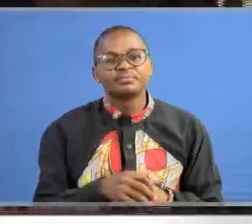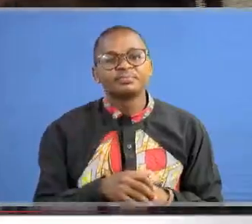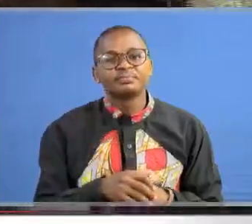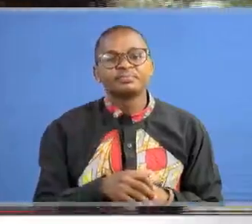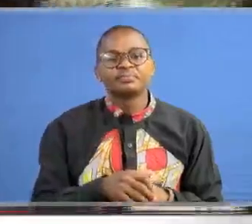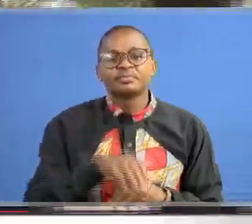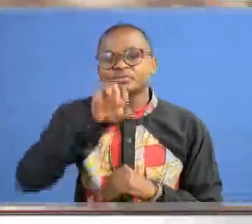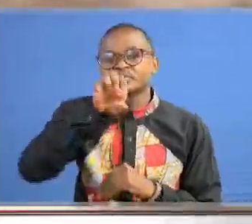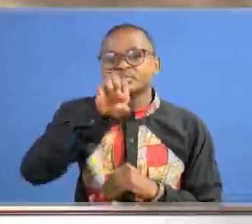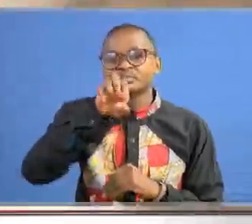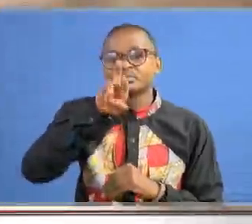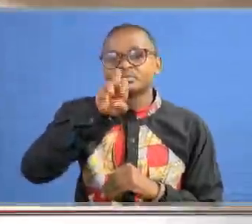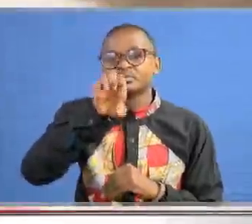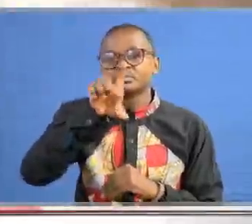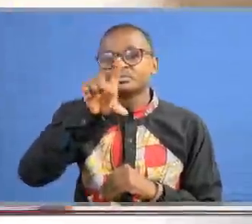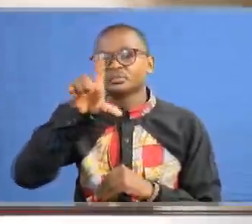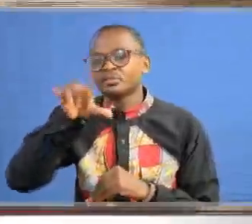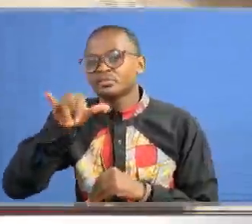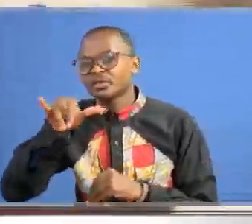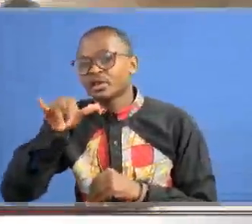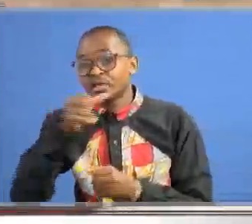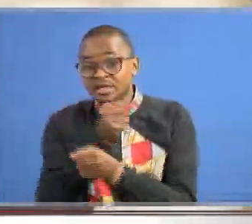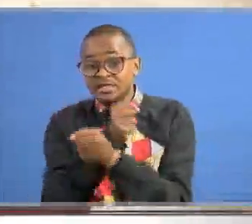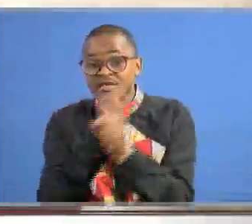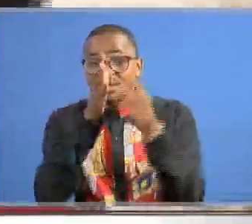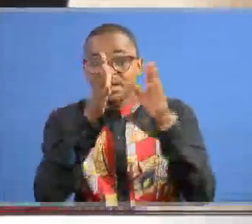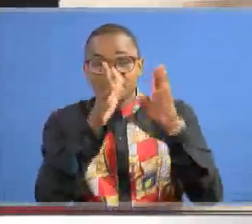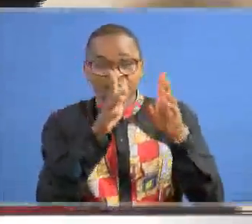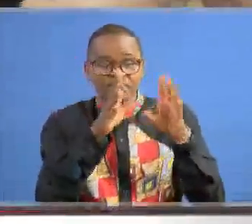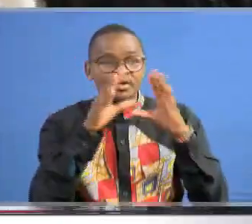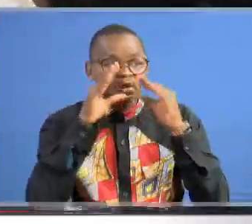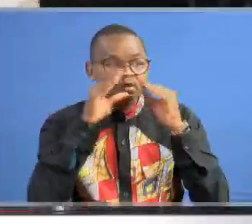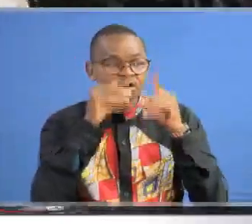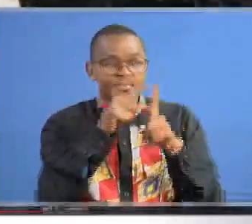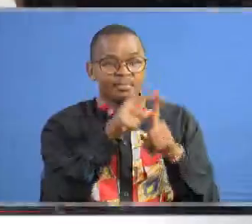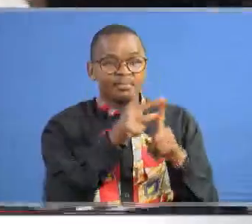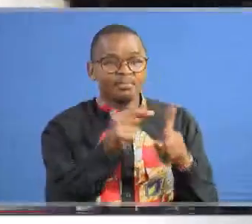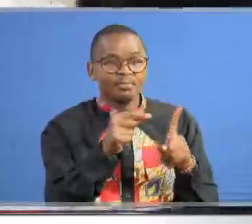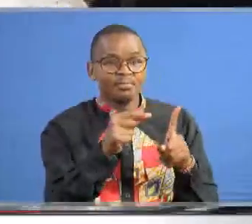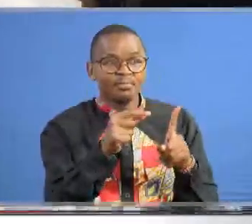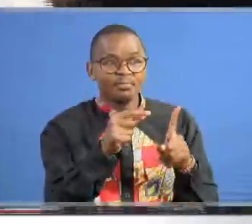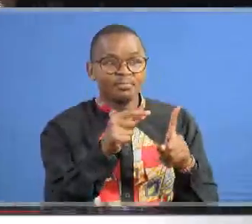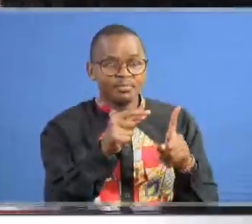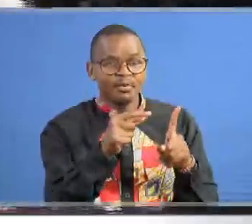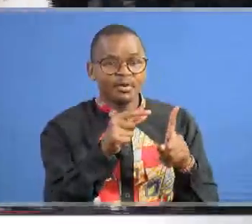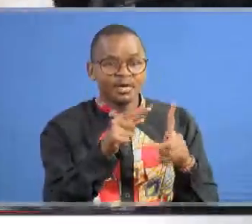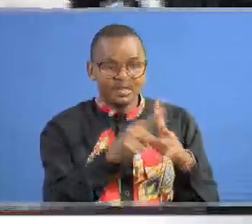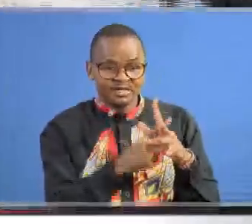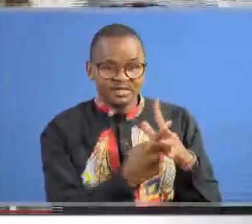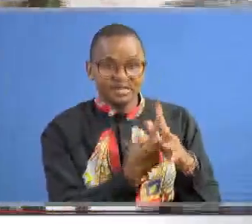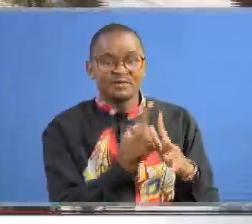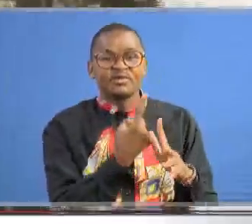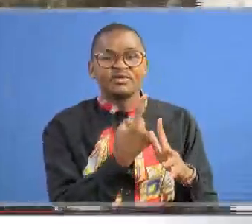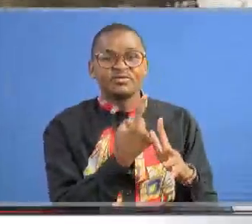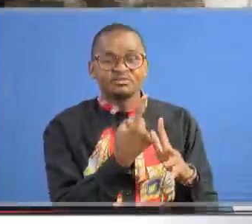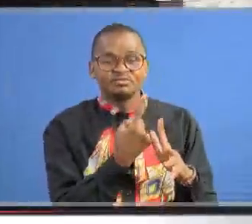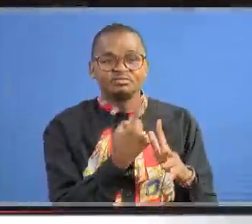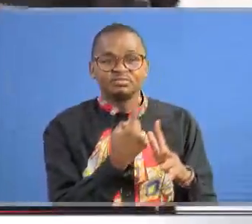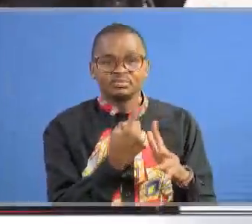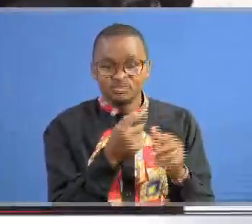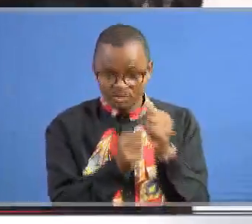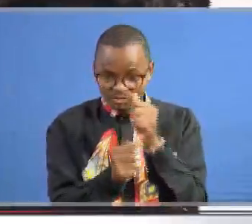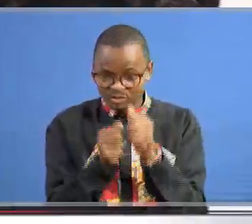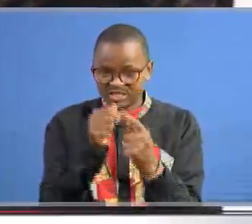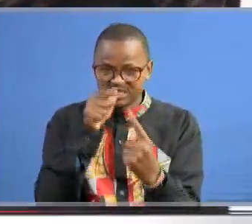Emily Wairimo, a depression survivor, is a spoken word artist and the founder of Art Hill Foundation,